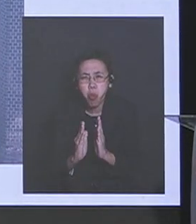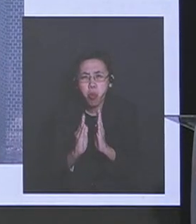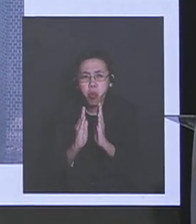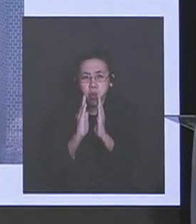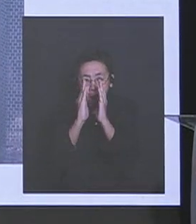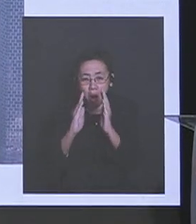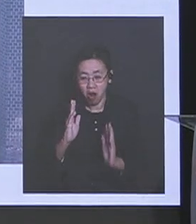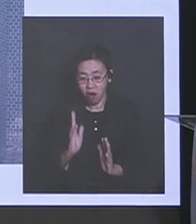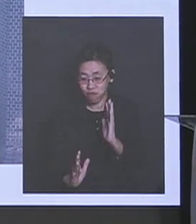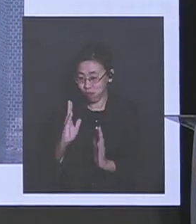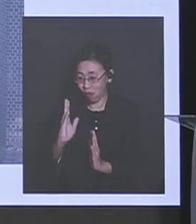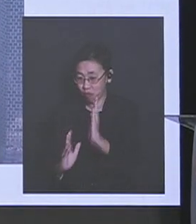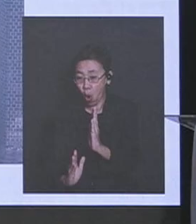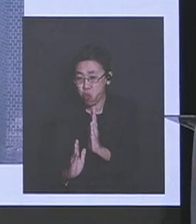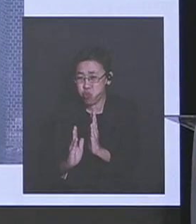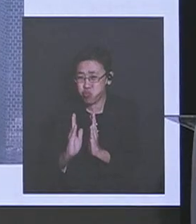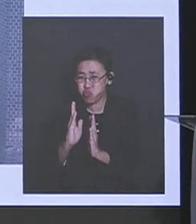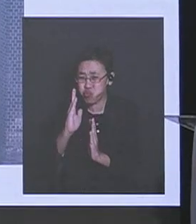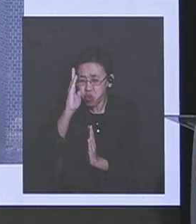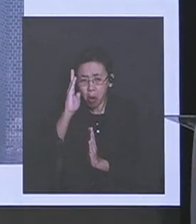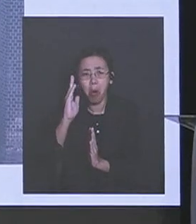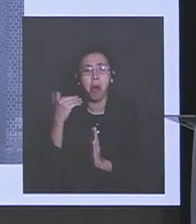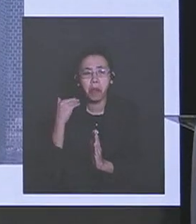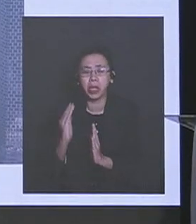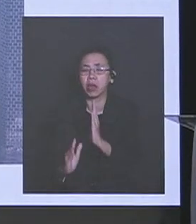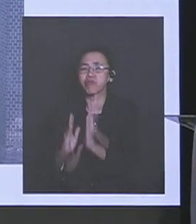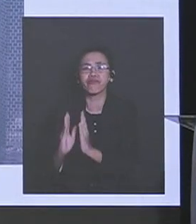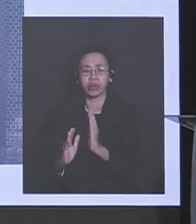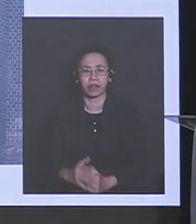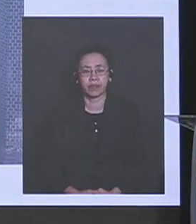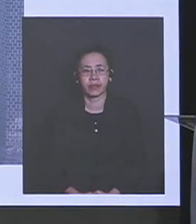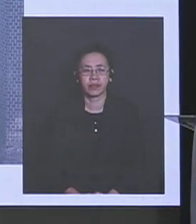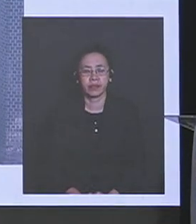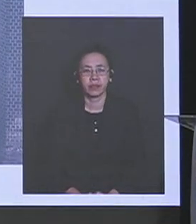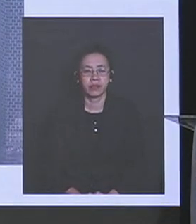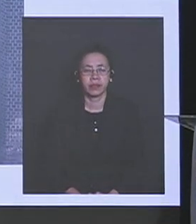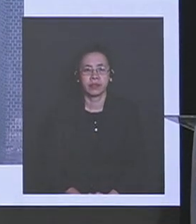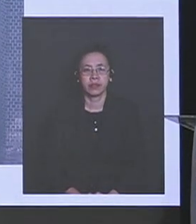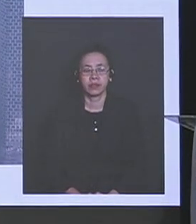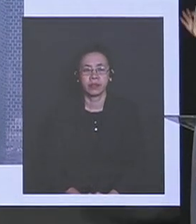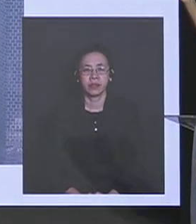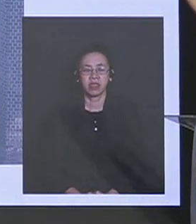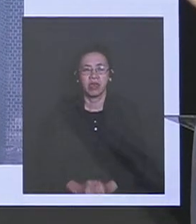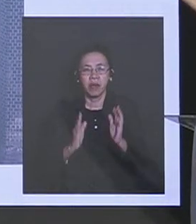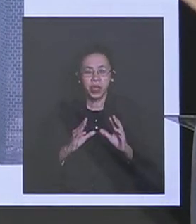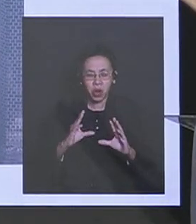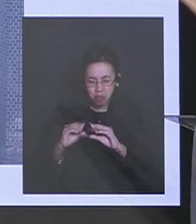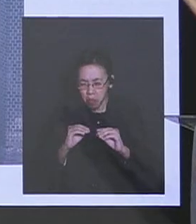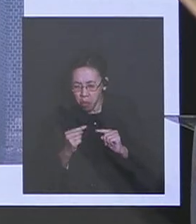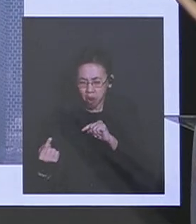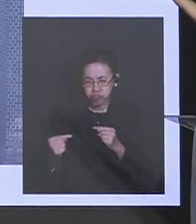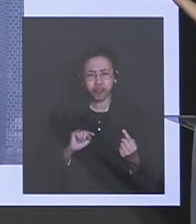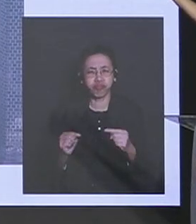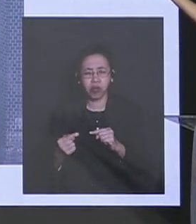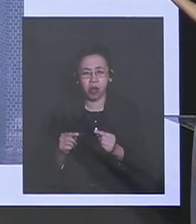Manhattan, which quite controversial in many ways, because in New York, a lot of this is what we call